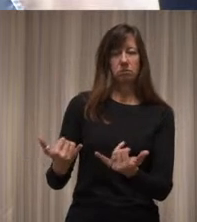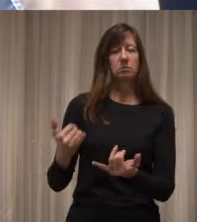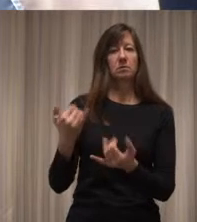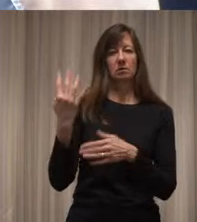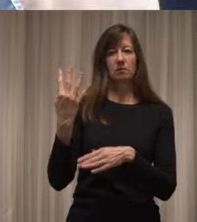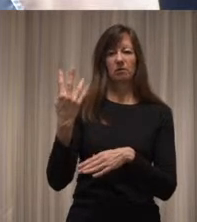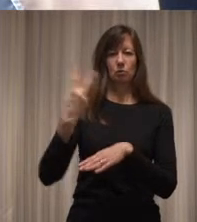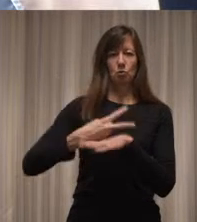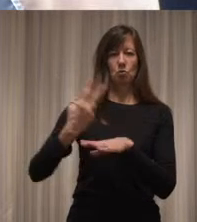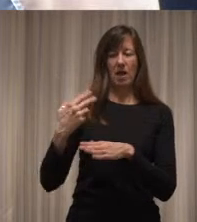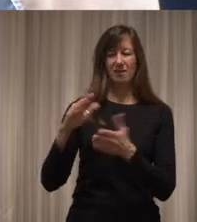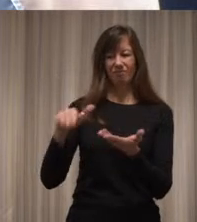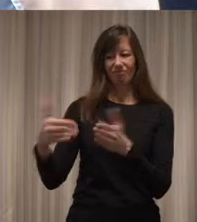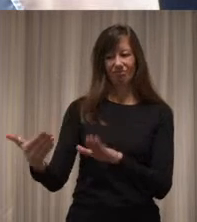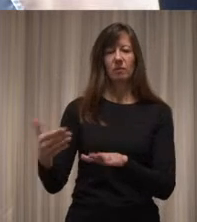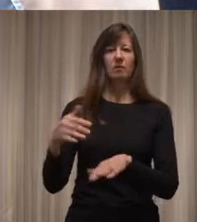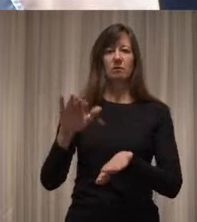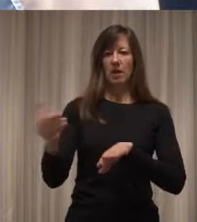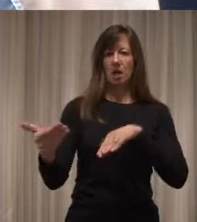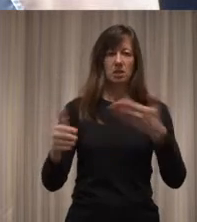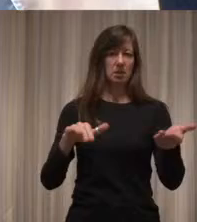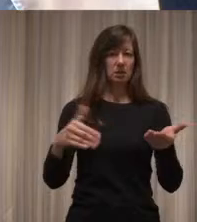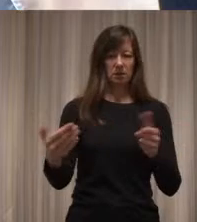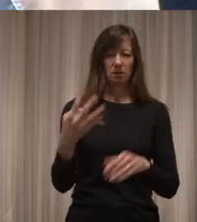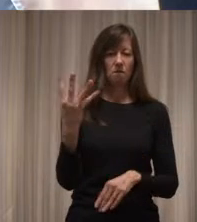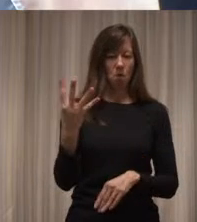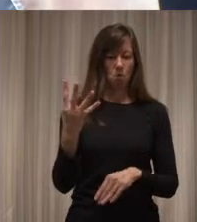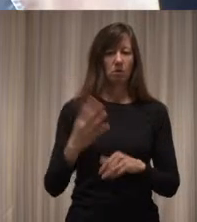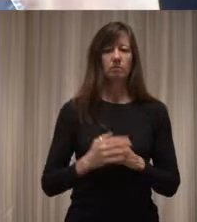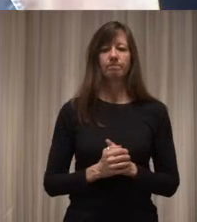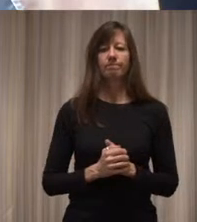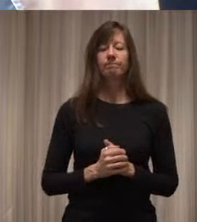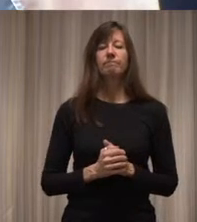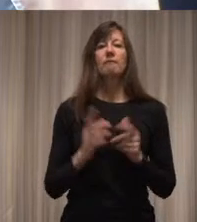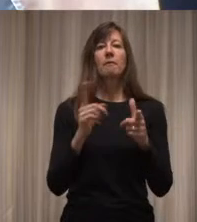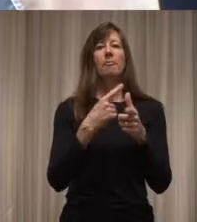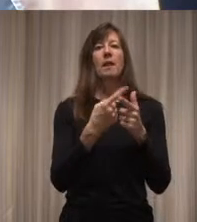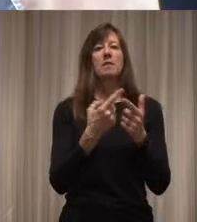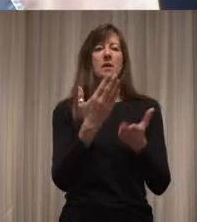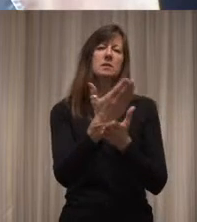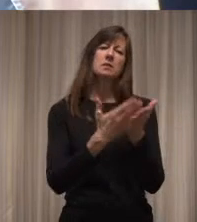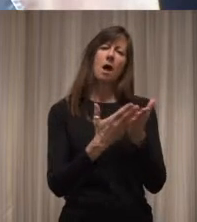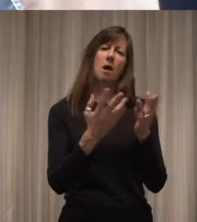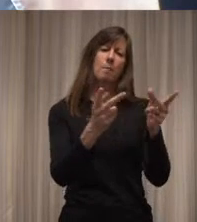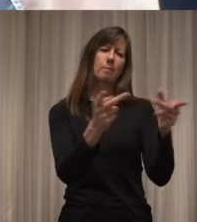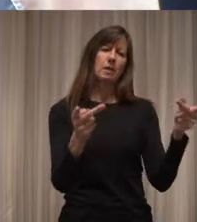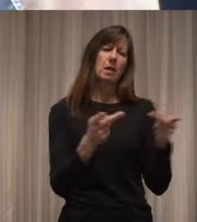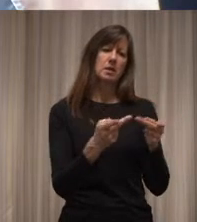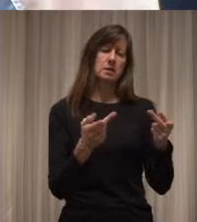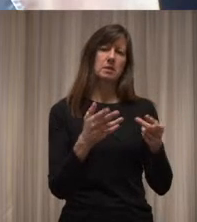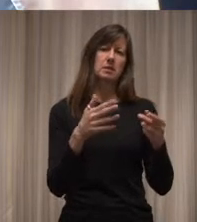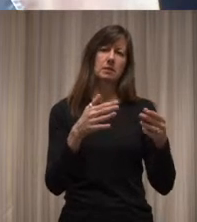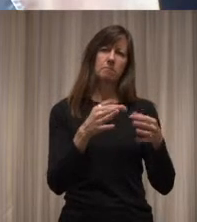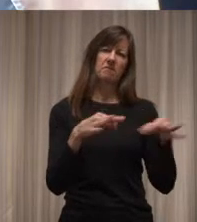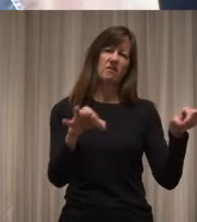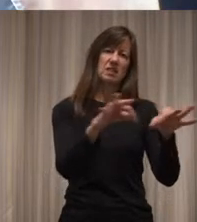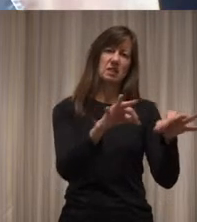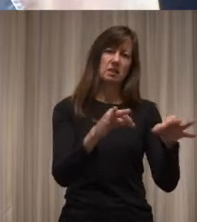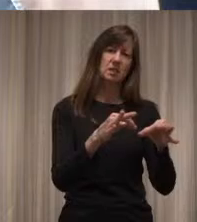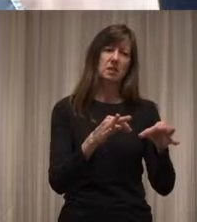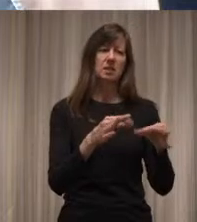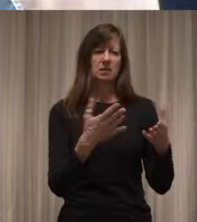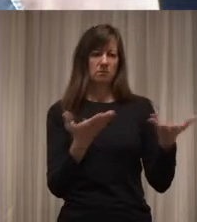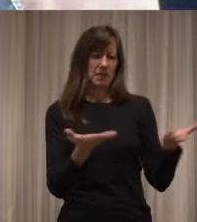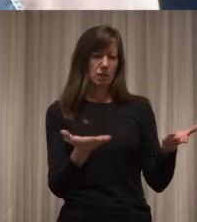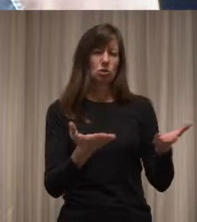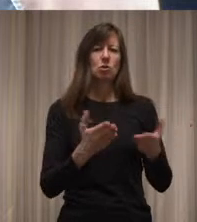had basically a reporting lag from some of our facilities in the county that were slow in reporting that data to us.